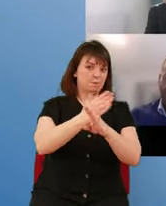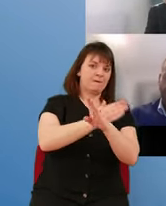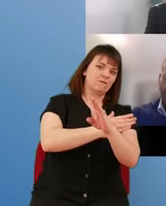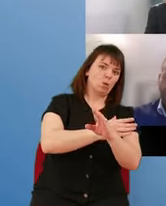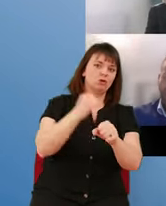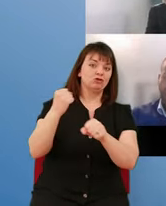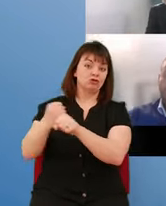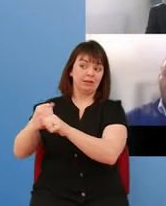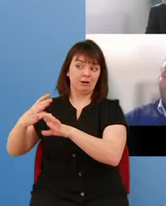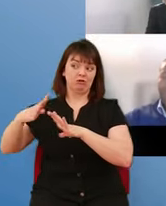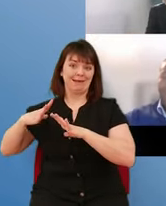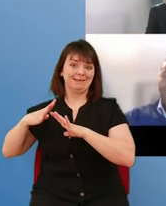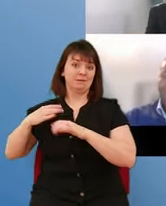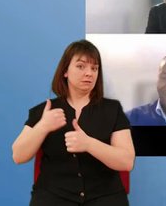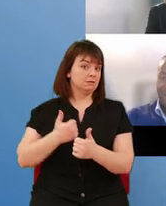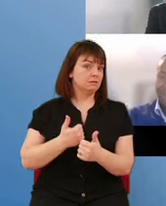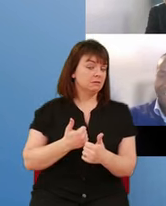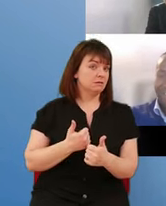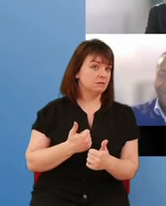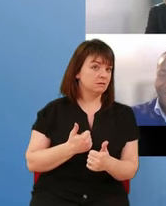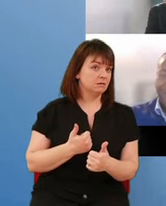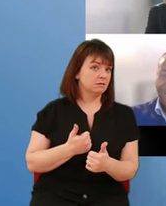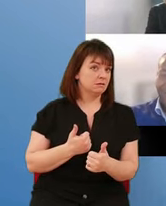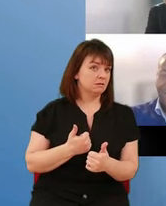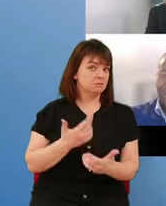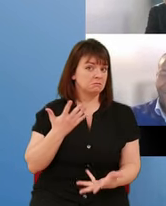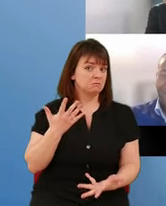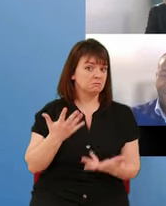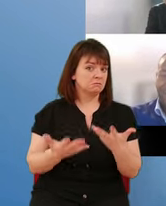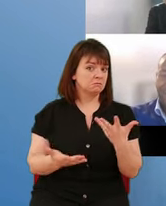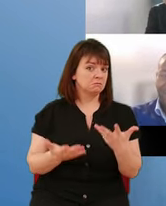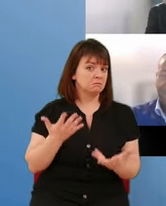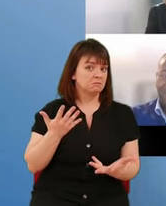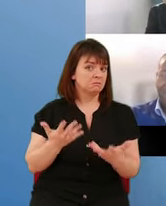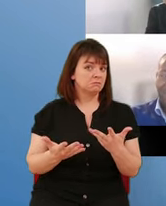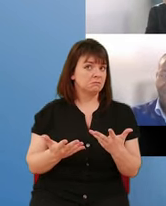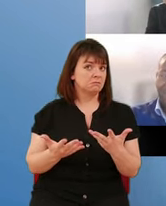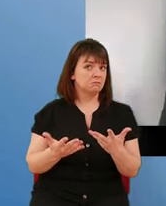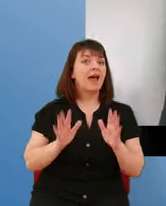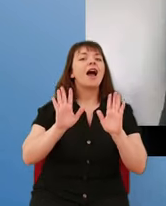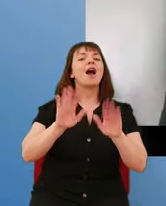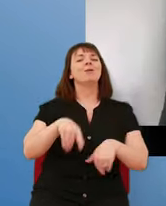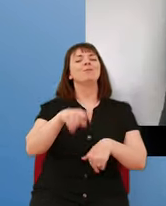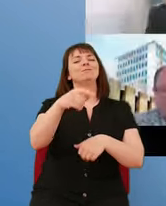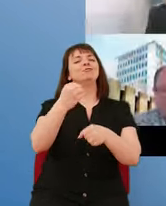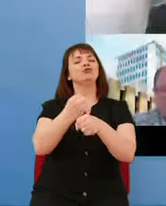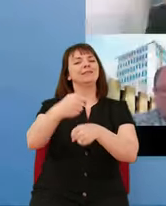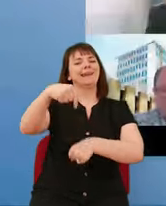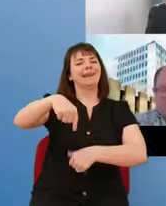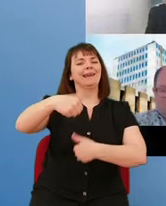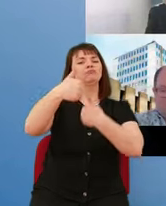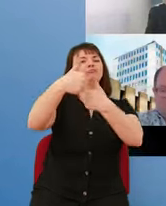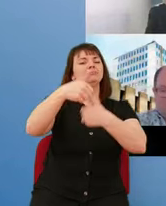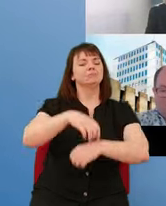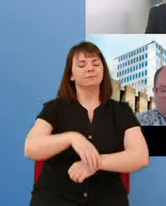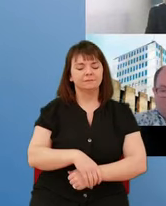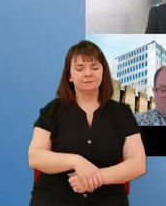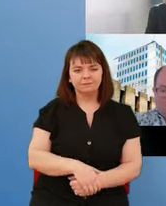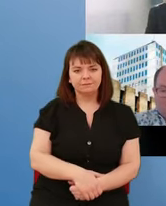Gina's joined us. Great, thank you. Sorry, Gina, I'm running ahead of time, just to confuse